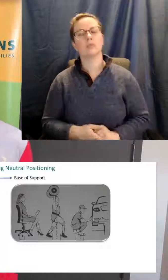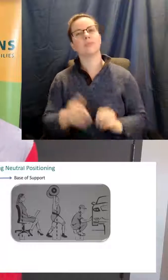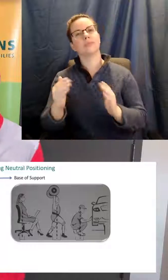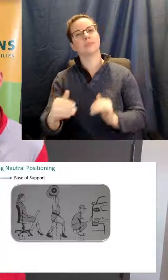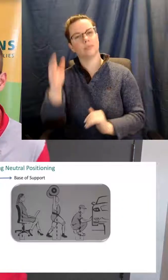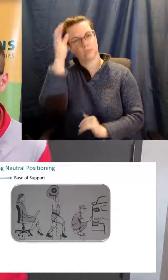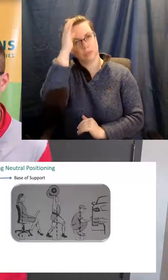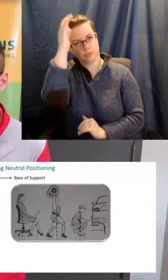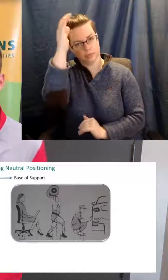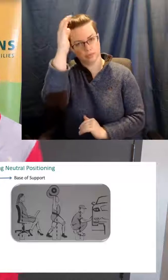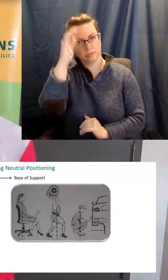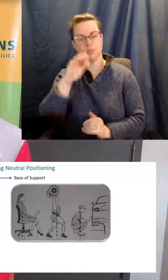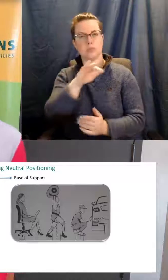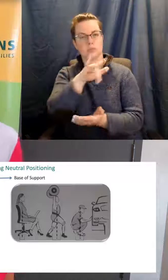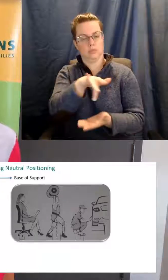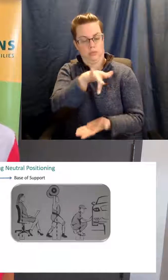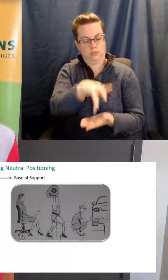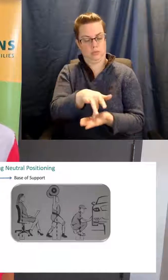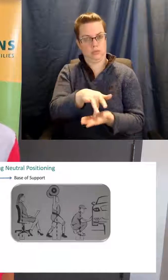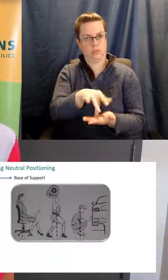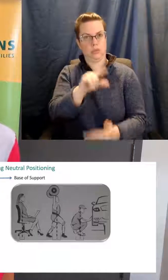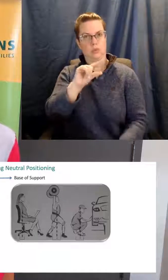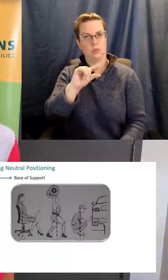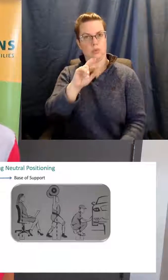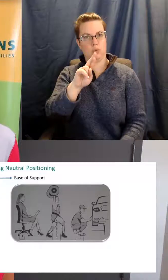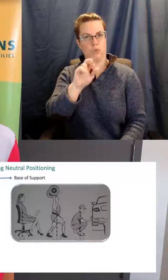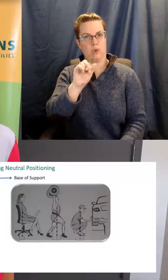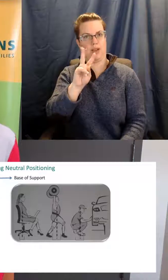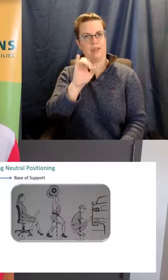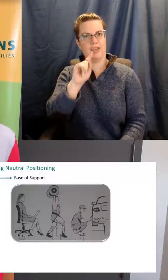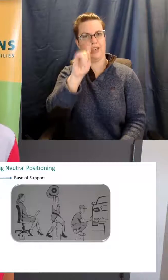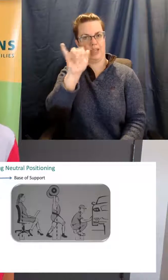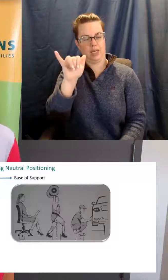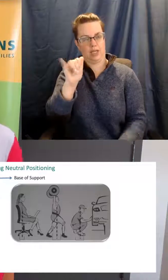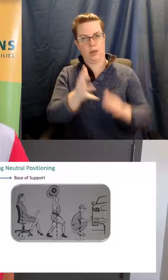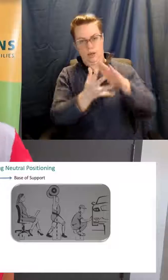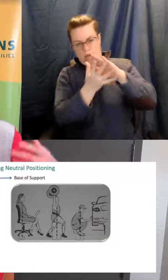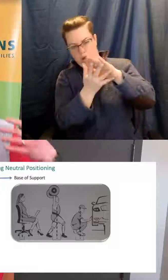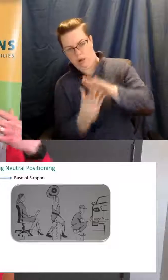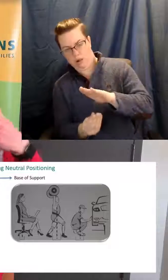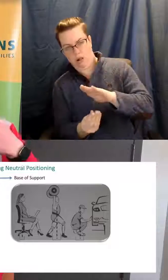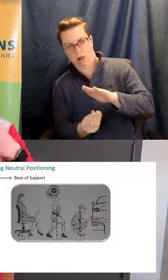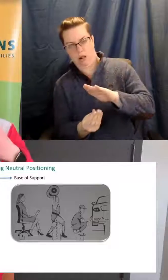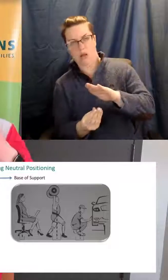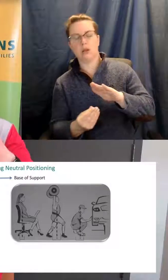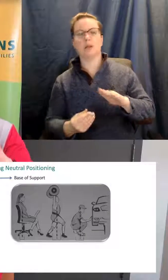people understand center of gravity from your belly button straight down. That's the center of